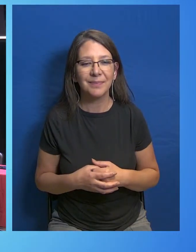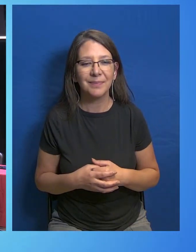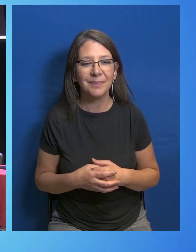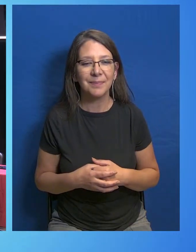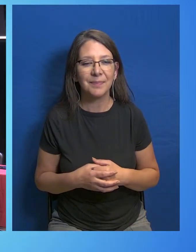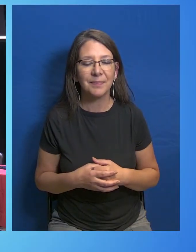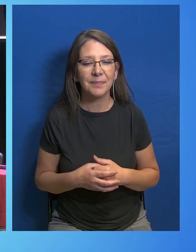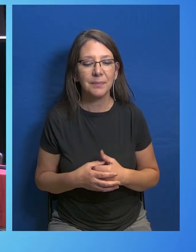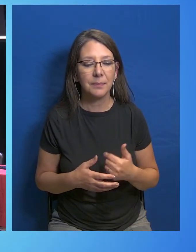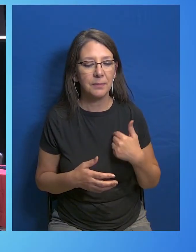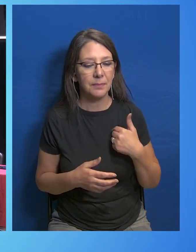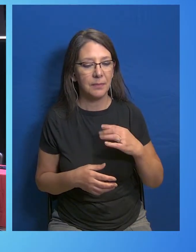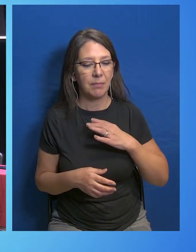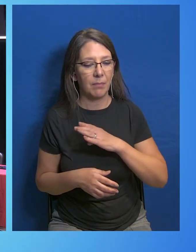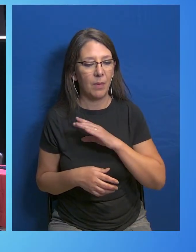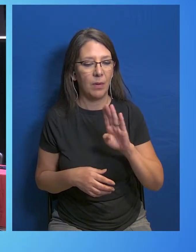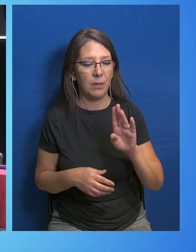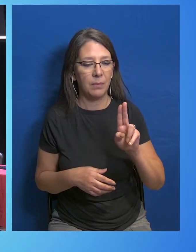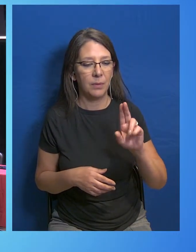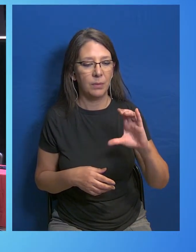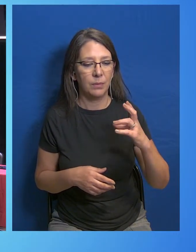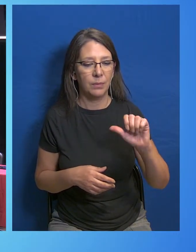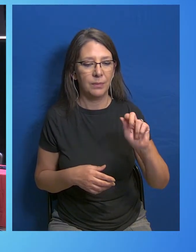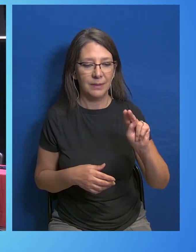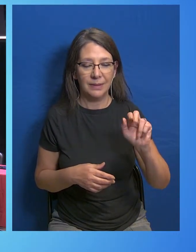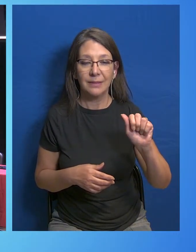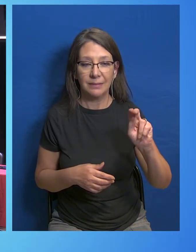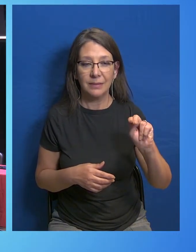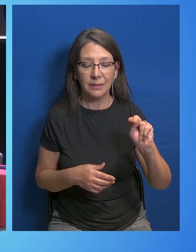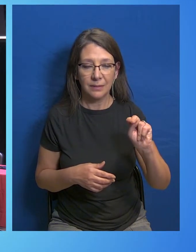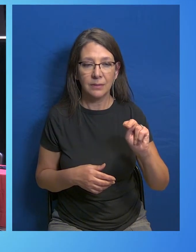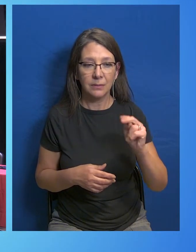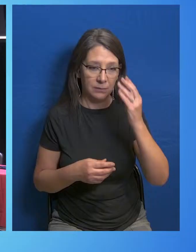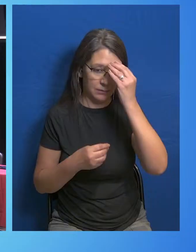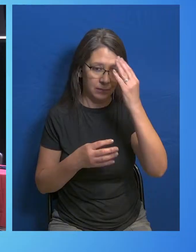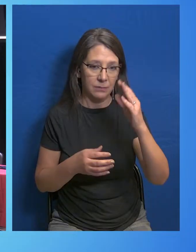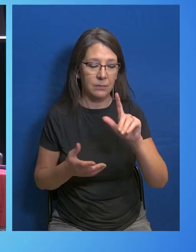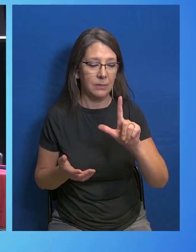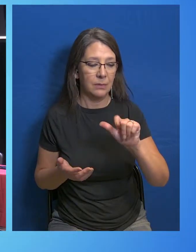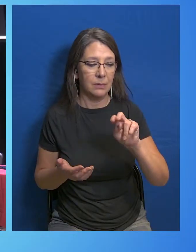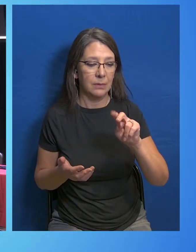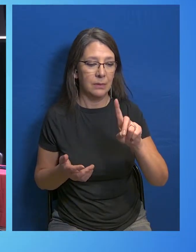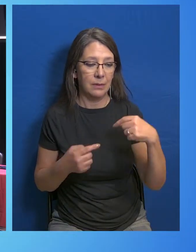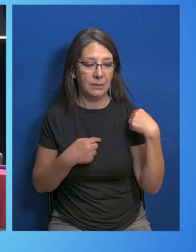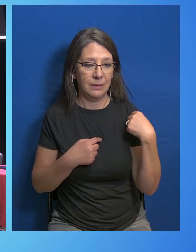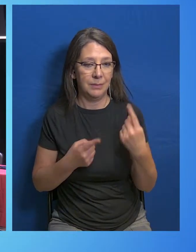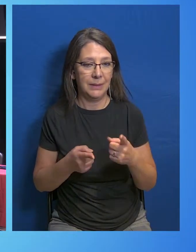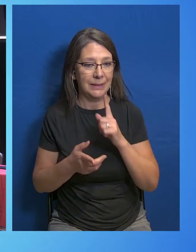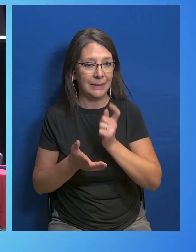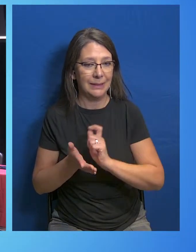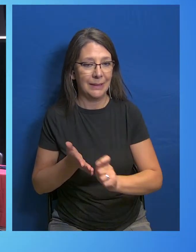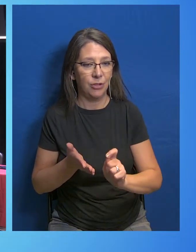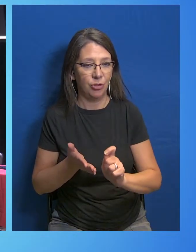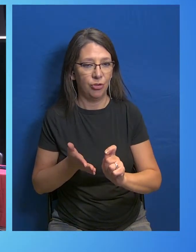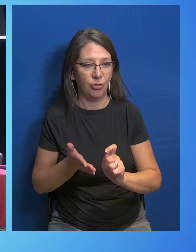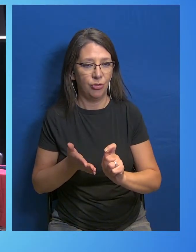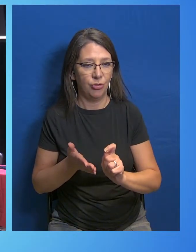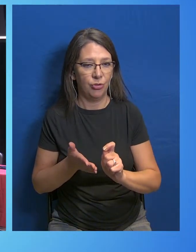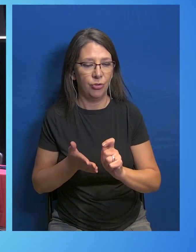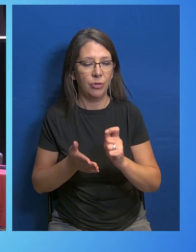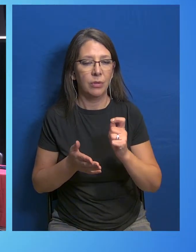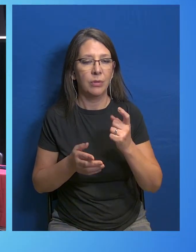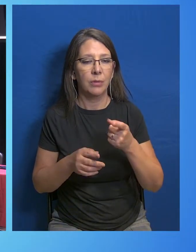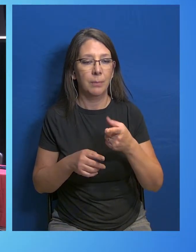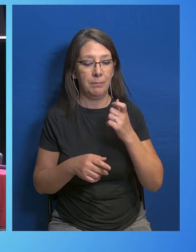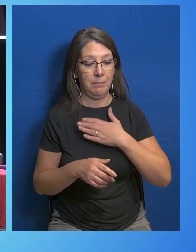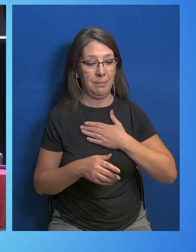I guess this is Board Member Buchanan. I guess I should outline that Linda has been acting in the capacity of secretary per my request per meeting.